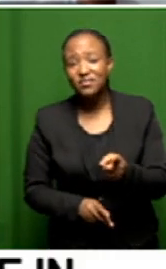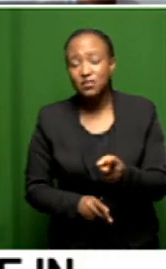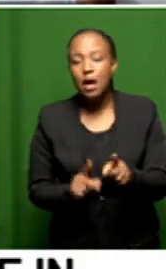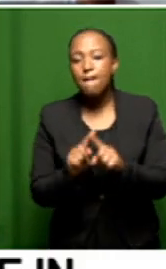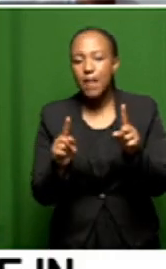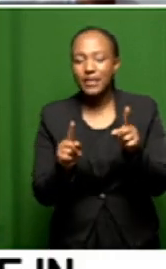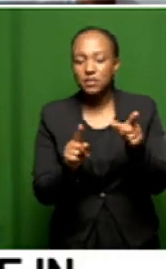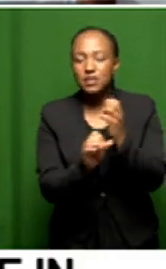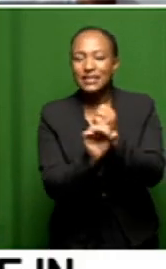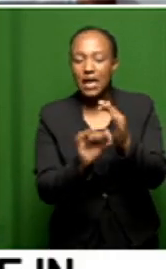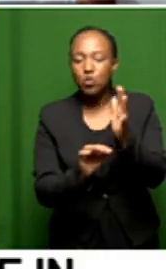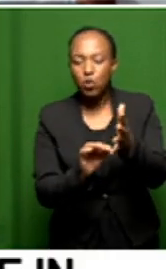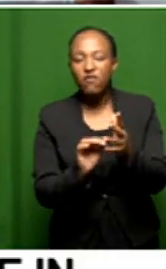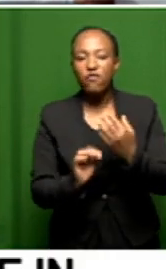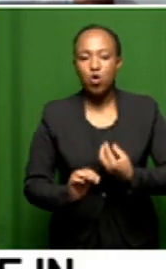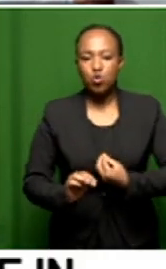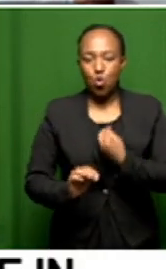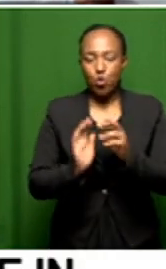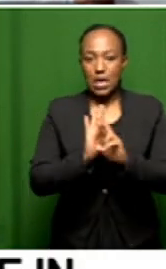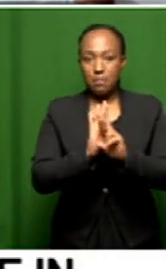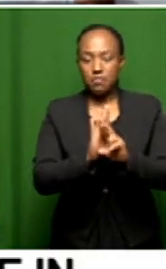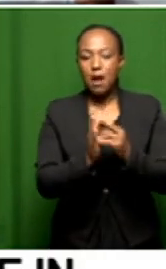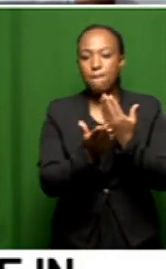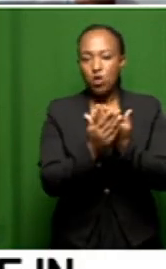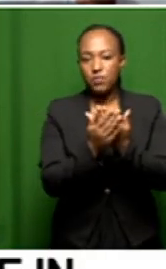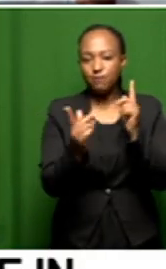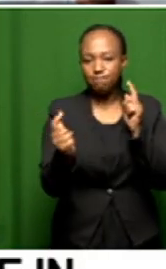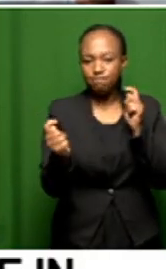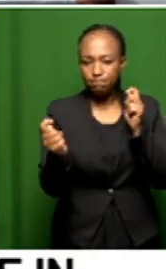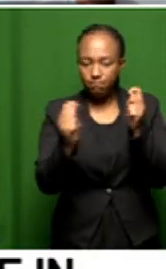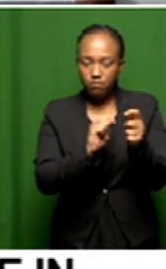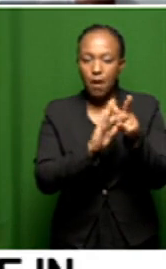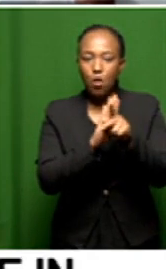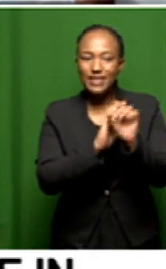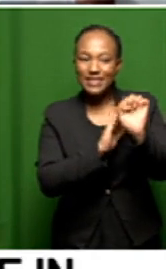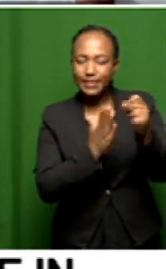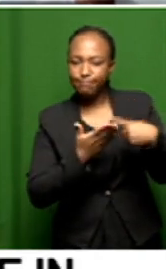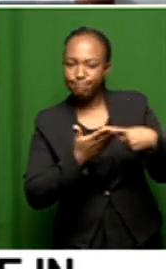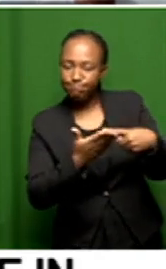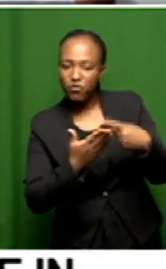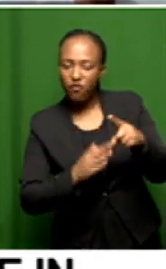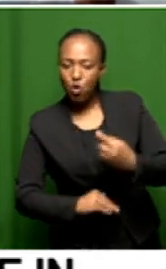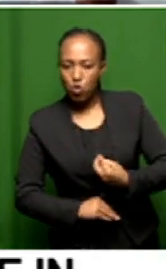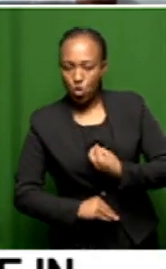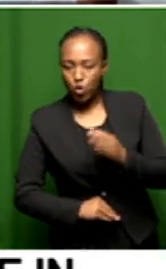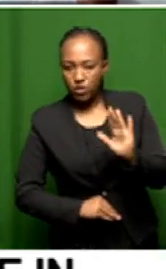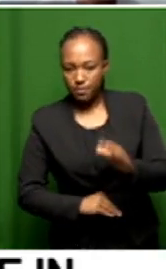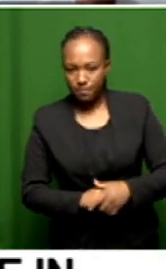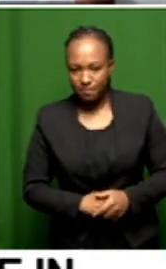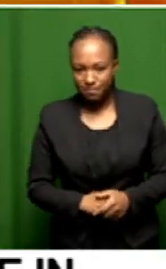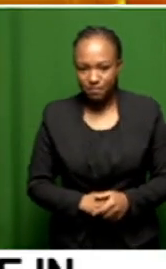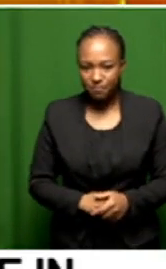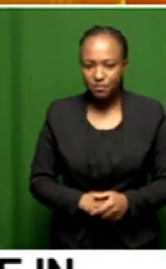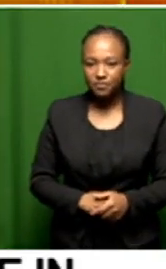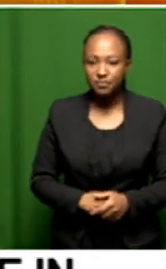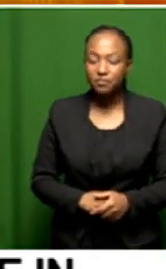start. Having a youth representation, maybe they might shift policy debates to the youth perspective.